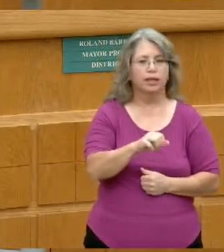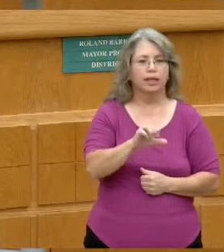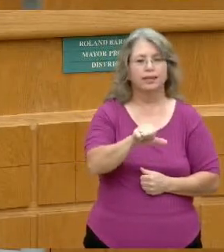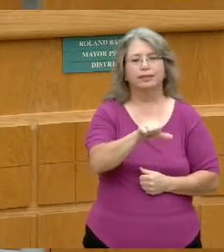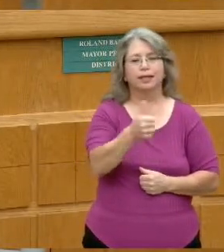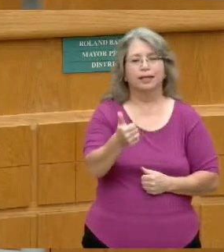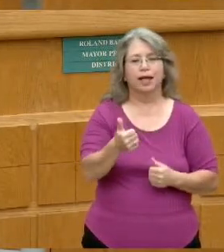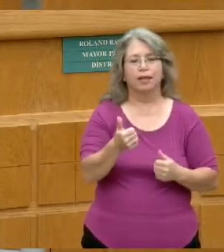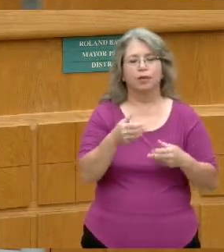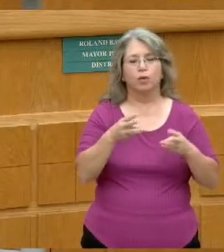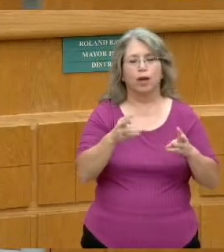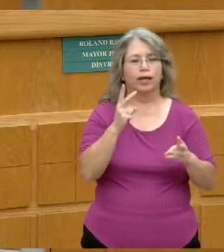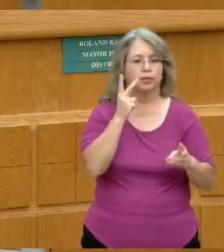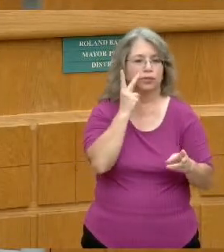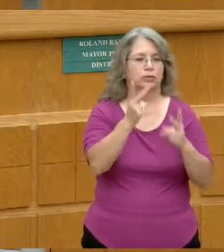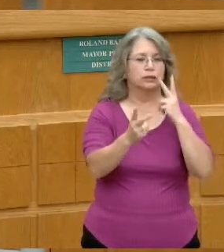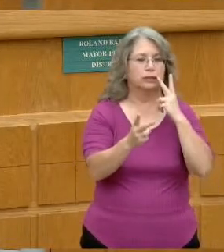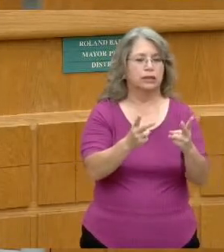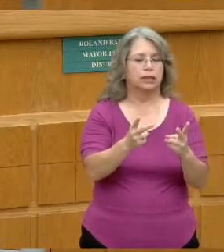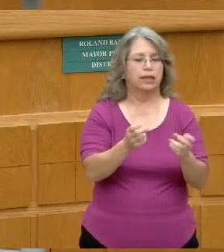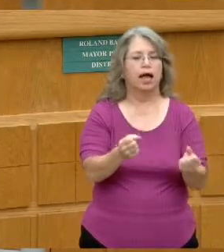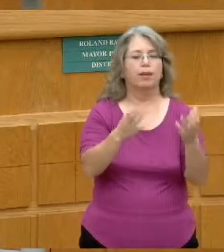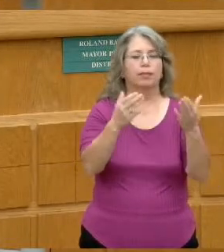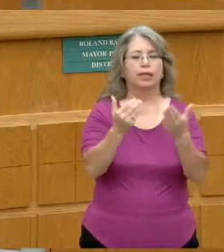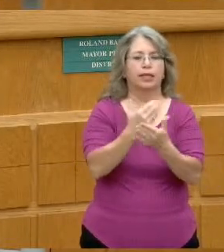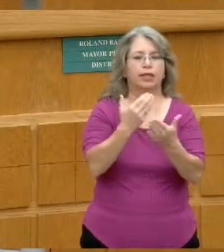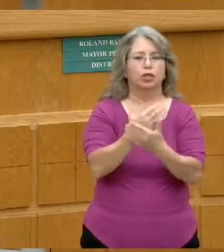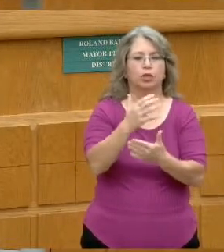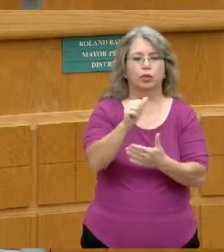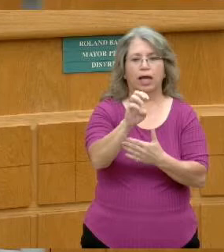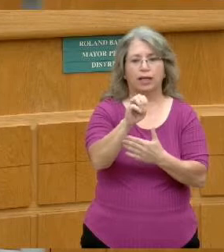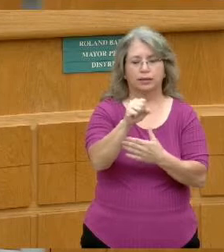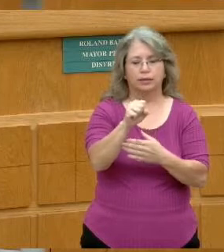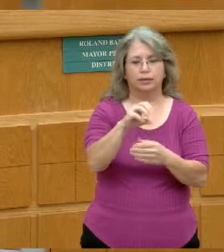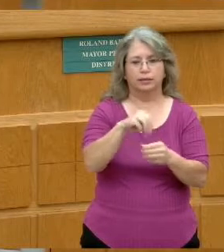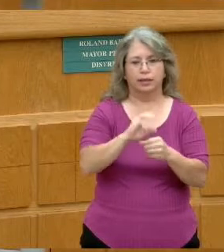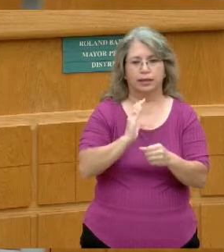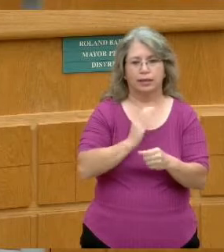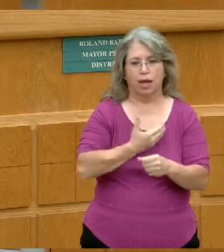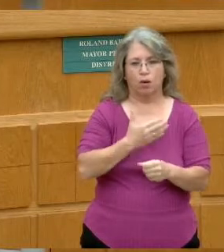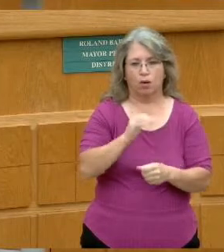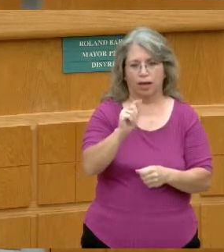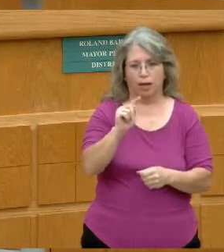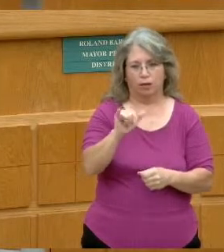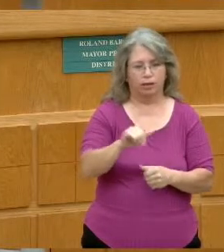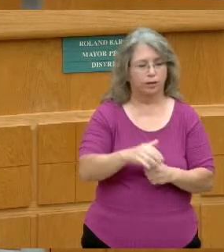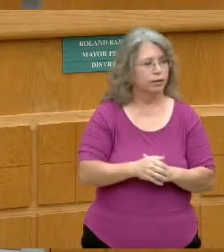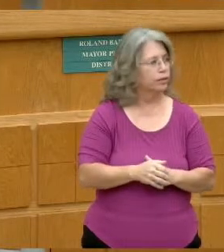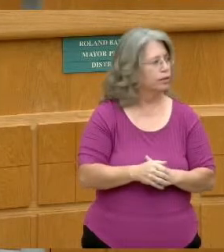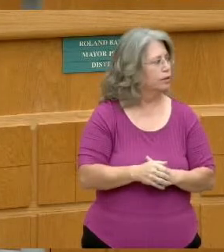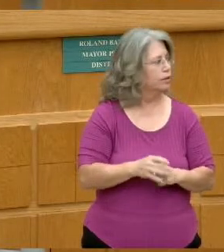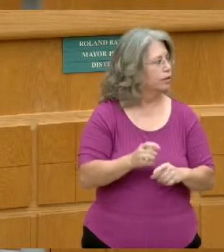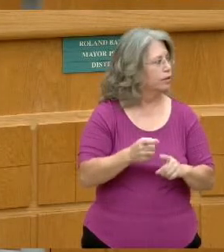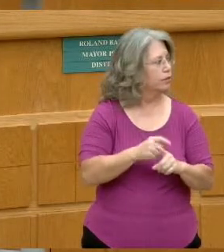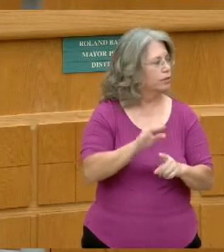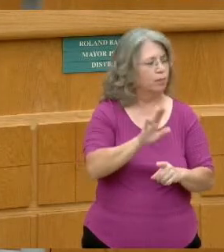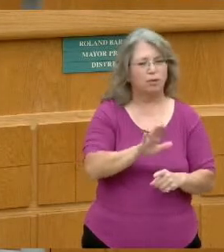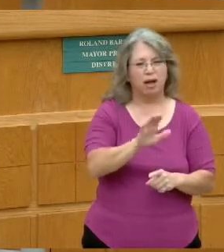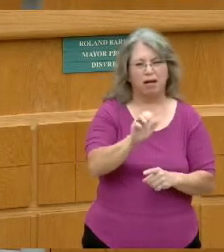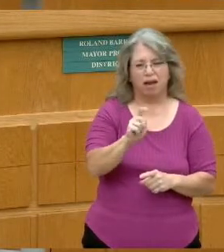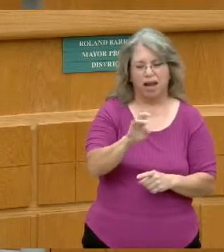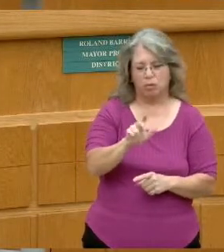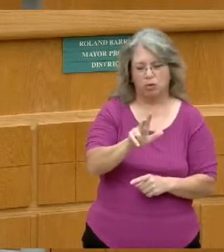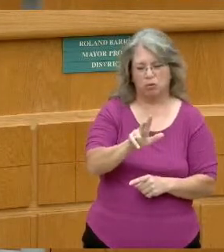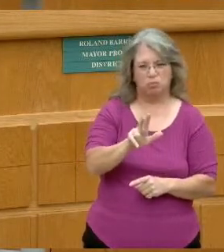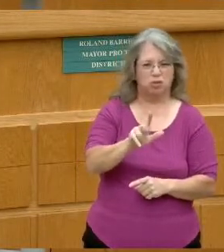visualize the amount of new cases that we have in Nueces County. And from about April 23rd or so through